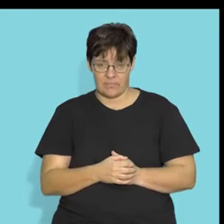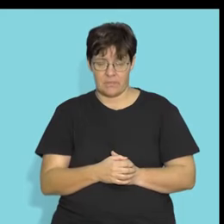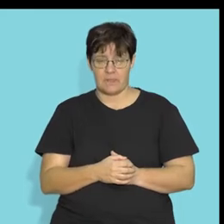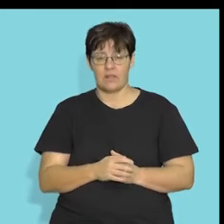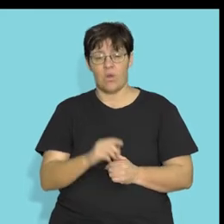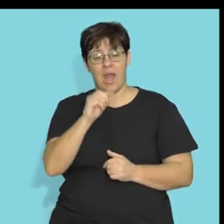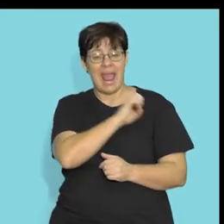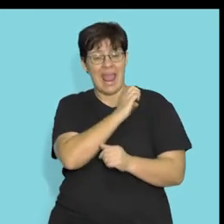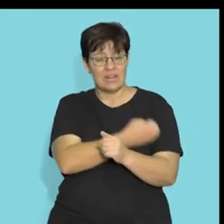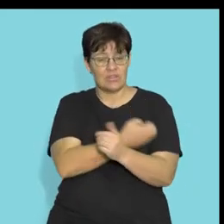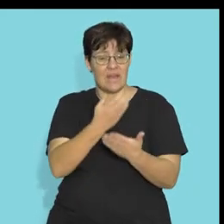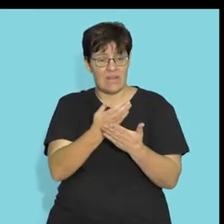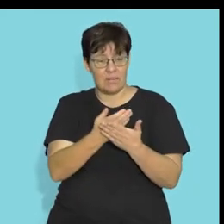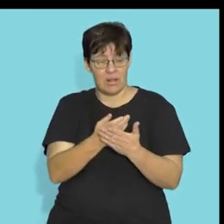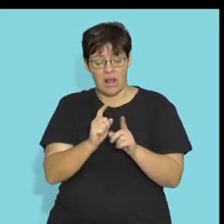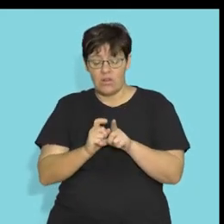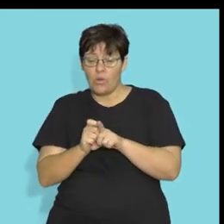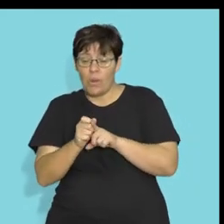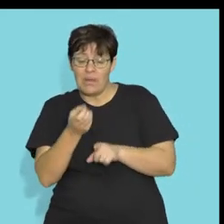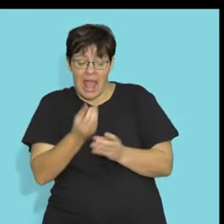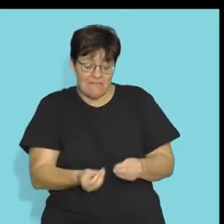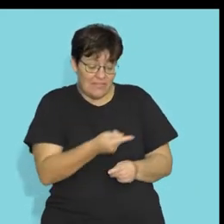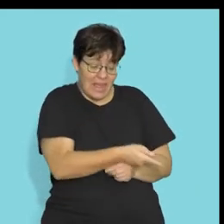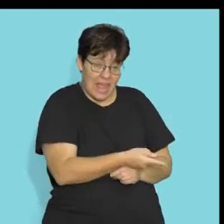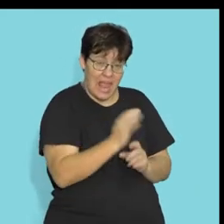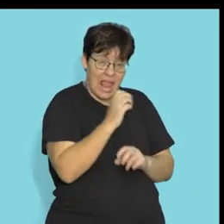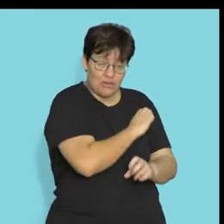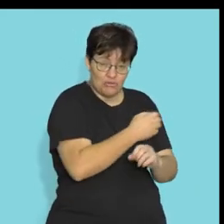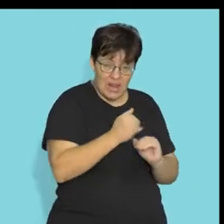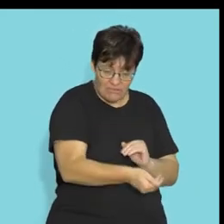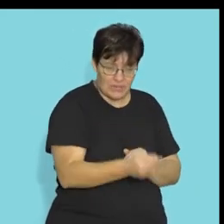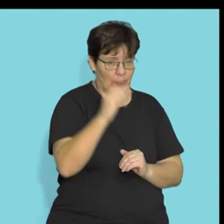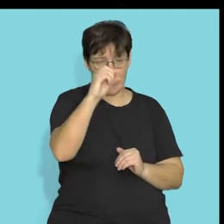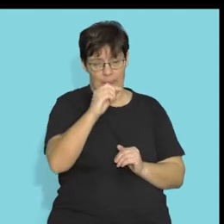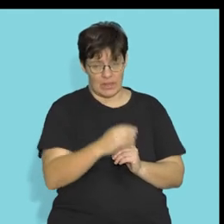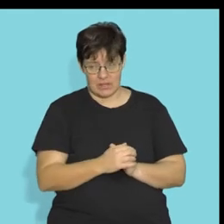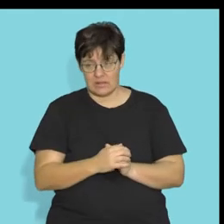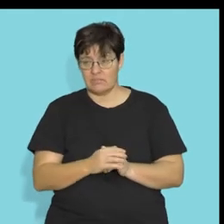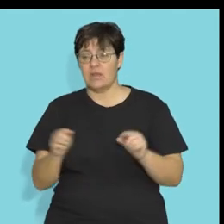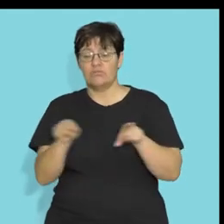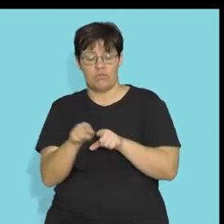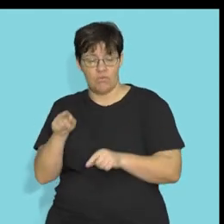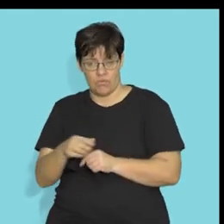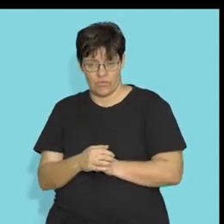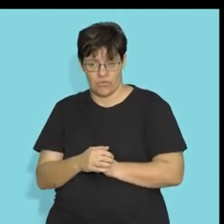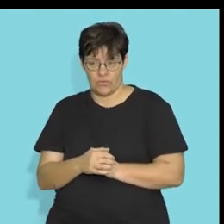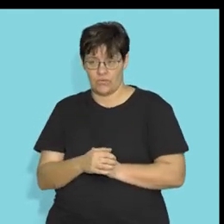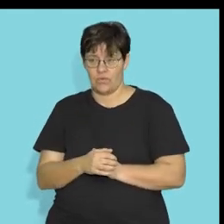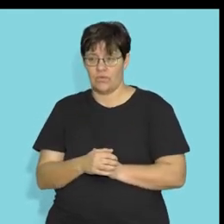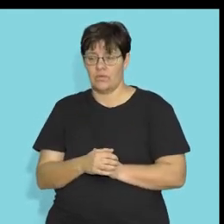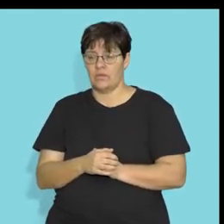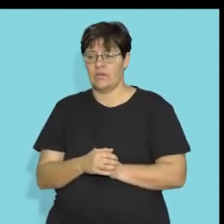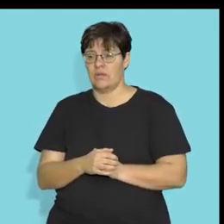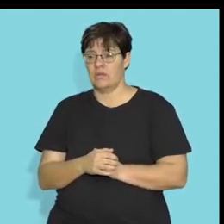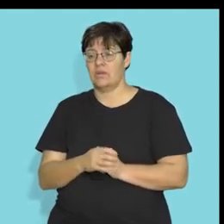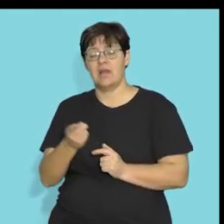small amount of energy actually available at the next trophic level. This illustration shows you, as we wrap this